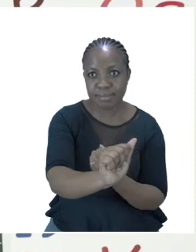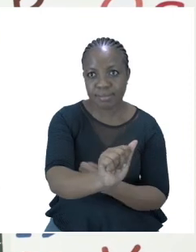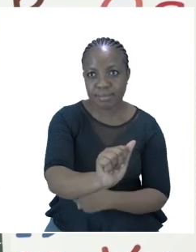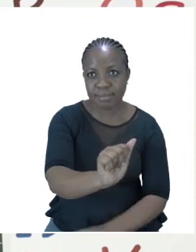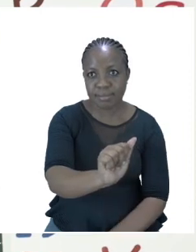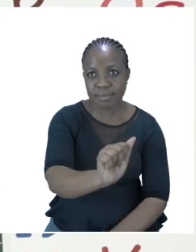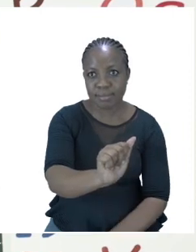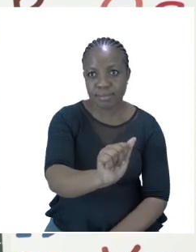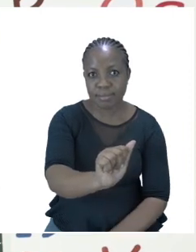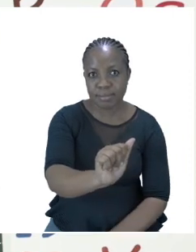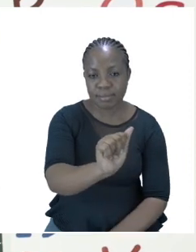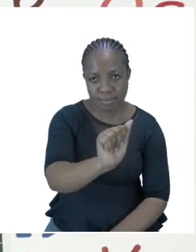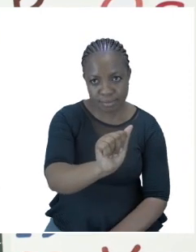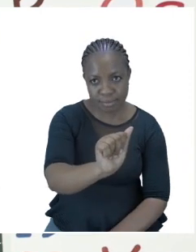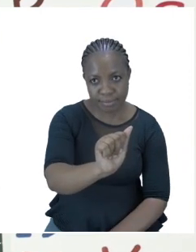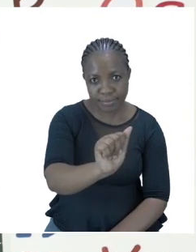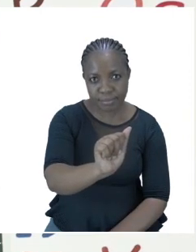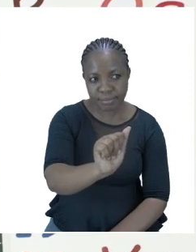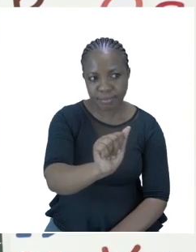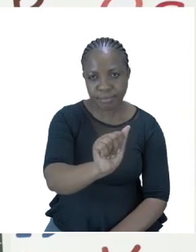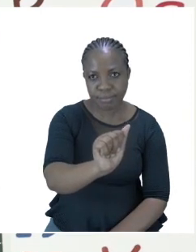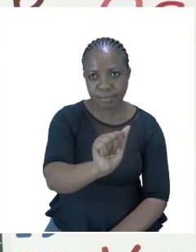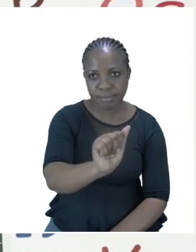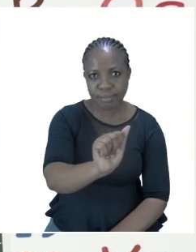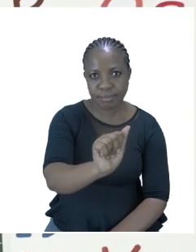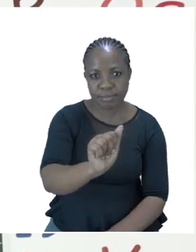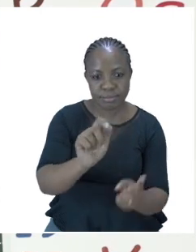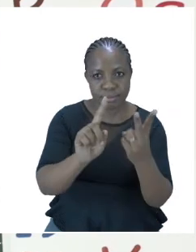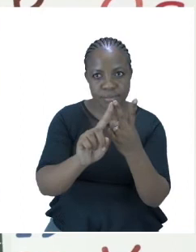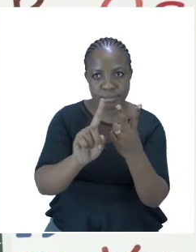known as A. Then we have